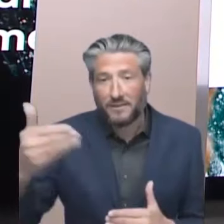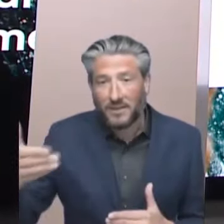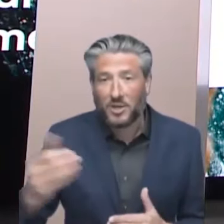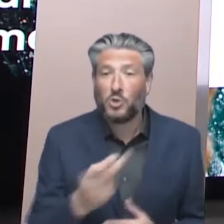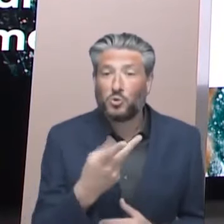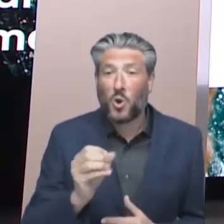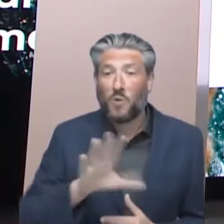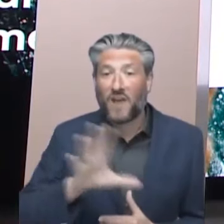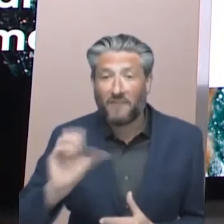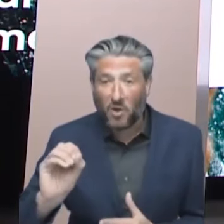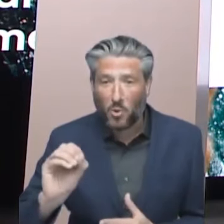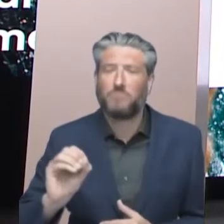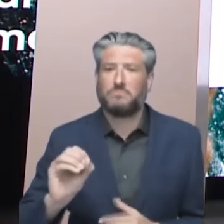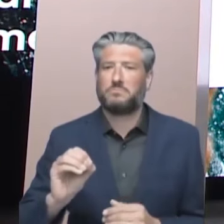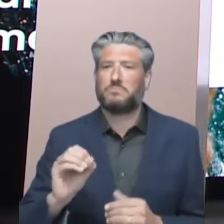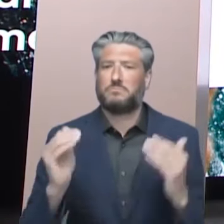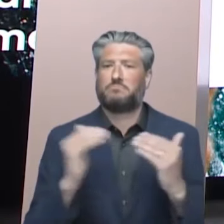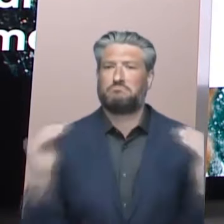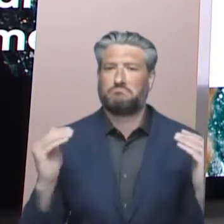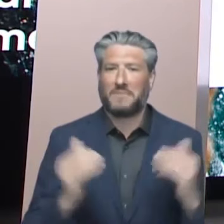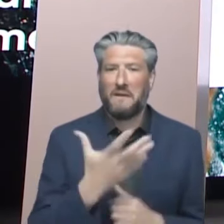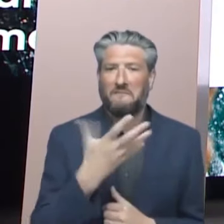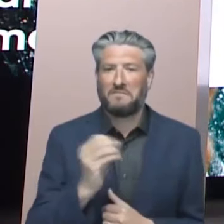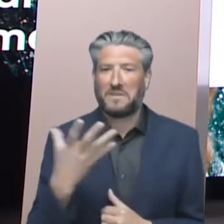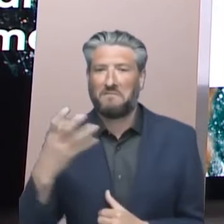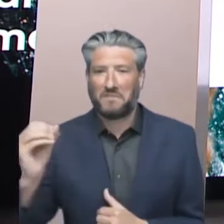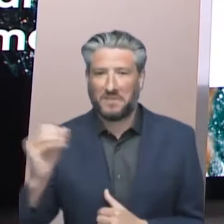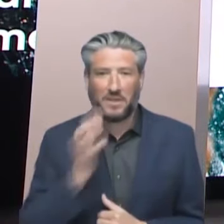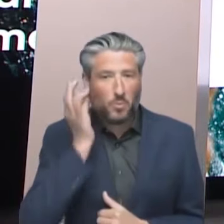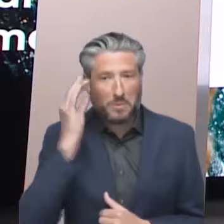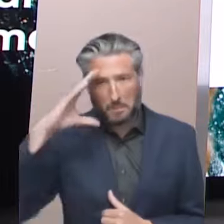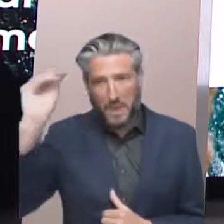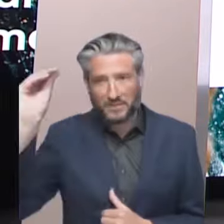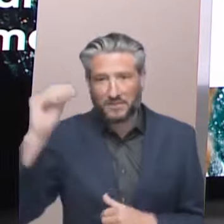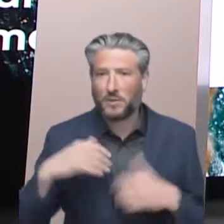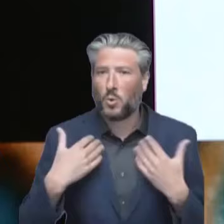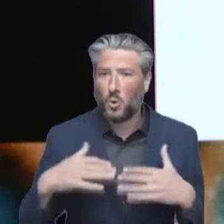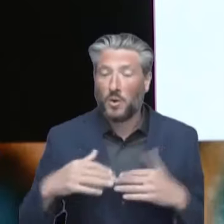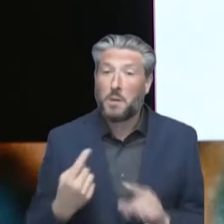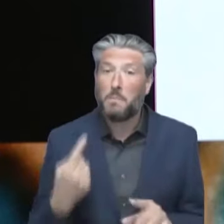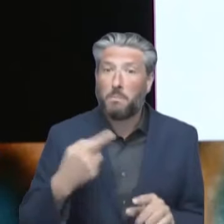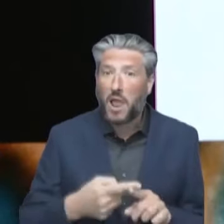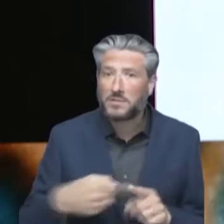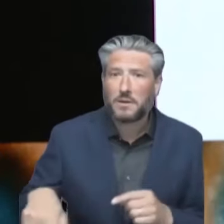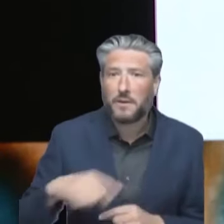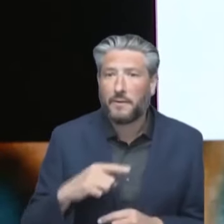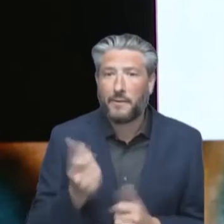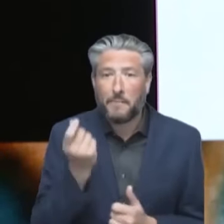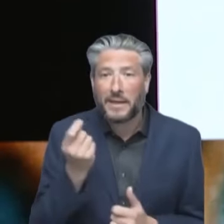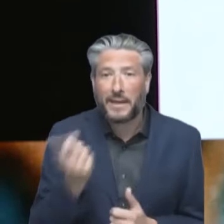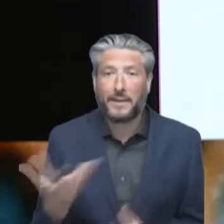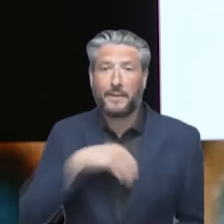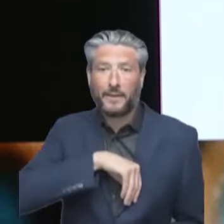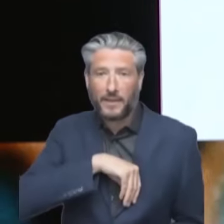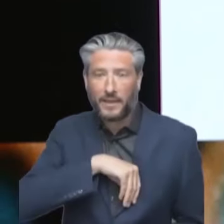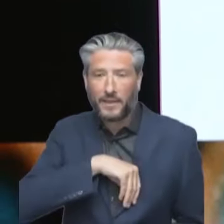will maintain our leadership in the reduction of the salary gap between men and women. And we hope that we will be able